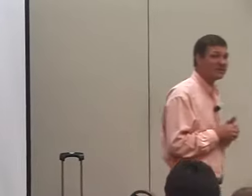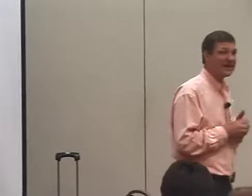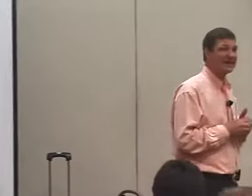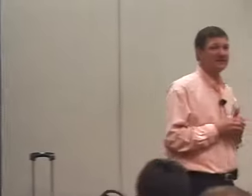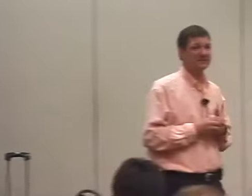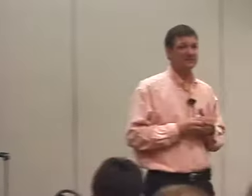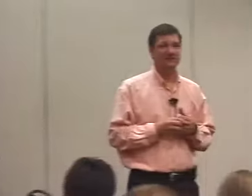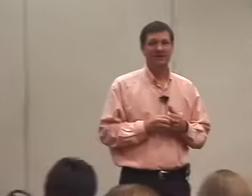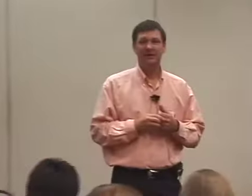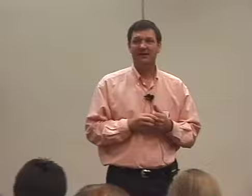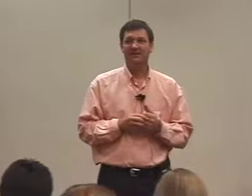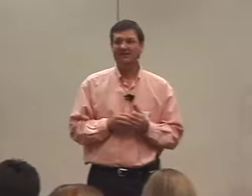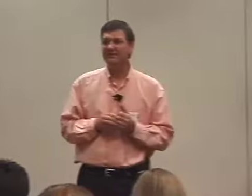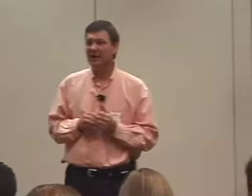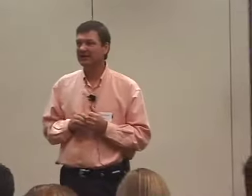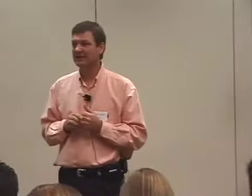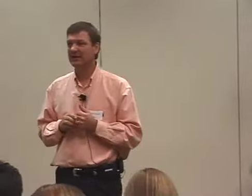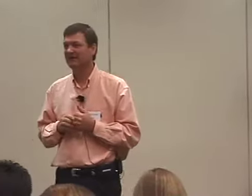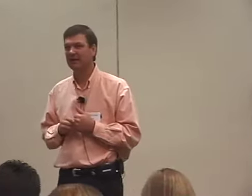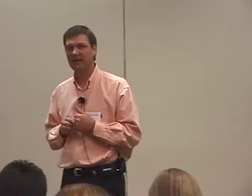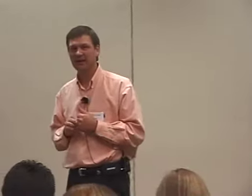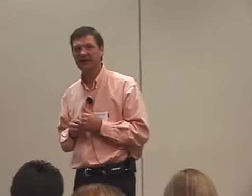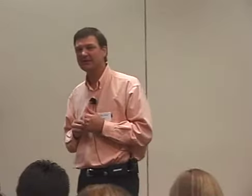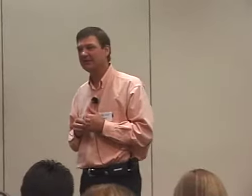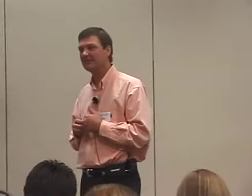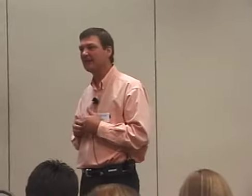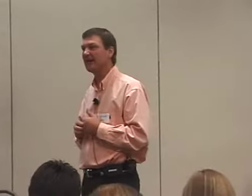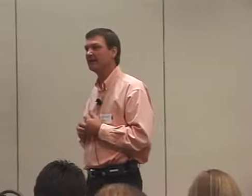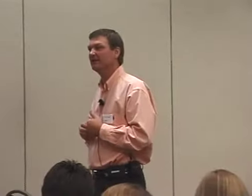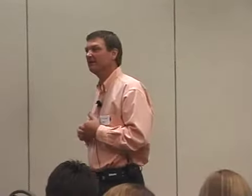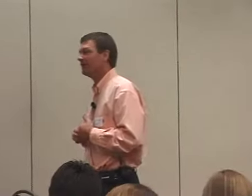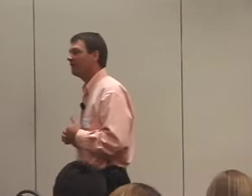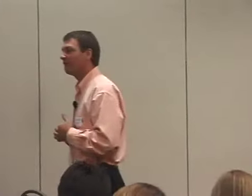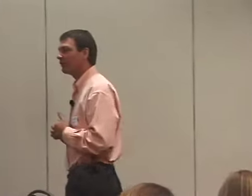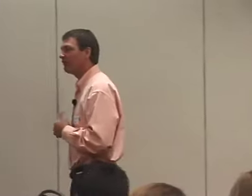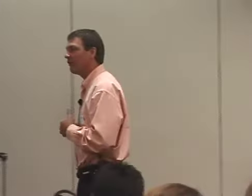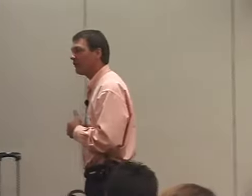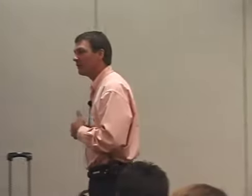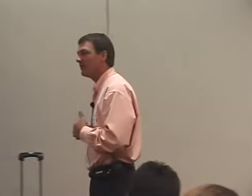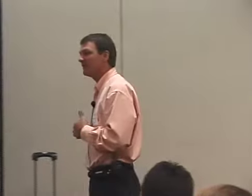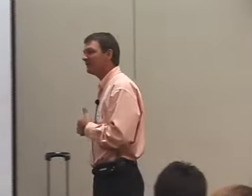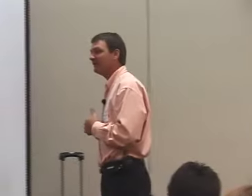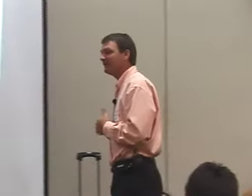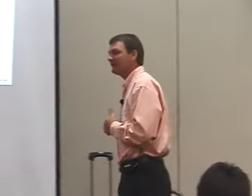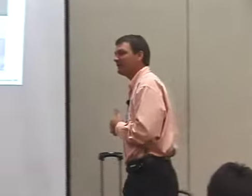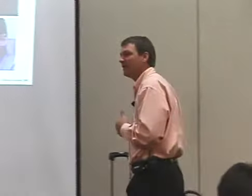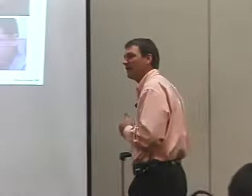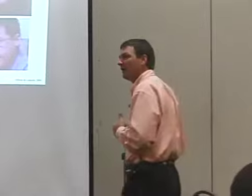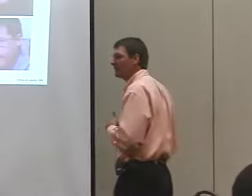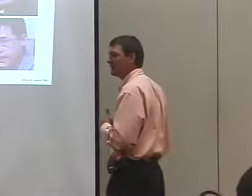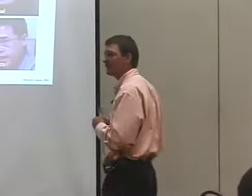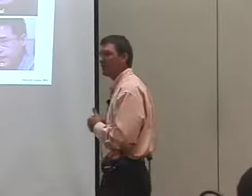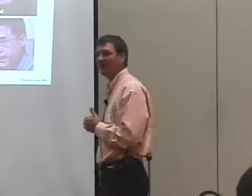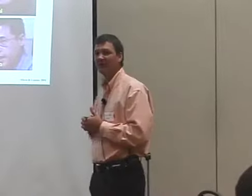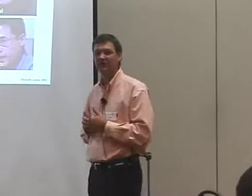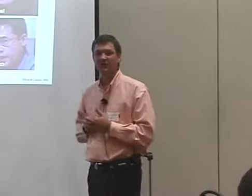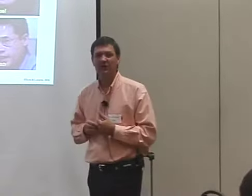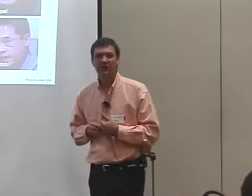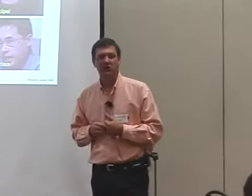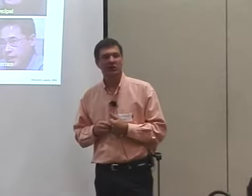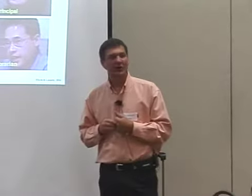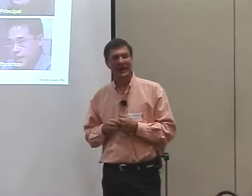Here's what that is. This is not an FBA. This is not a formal form. This is a set of